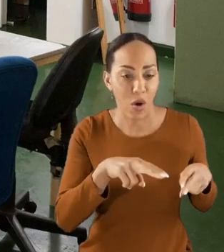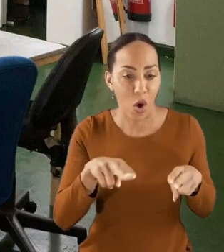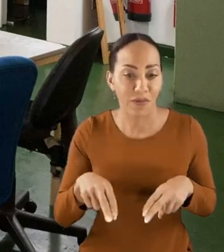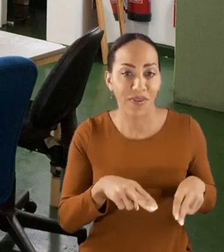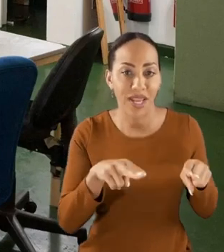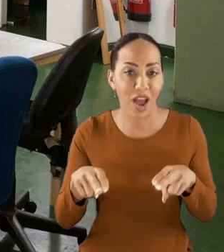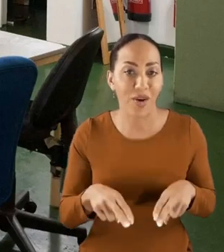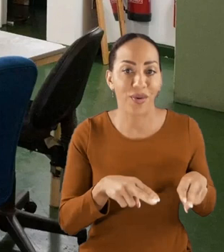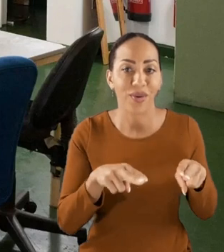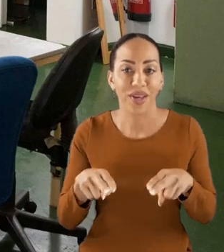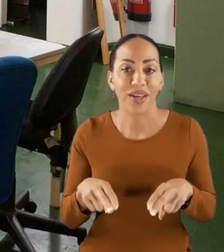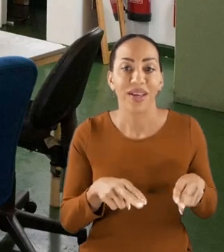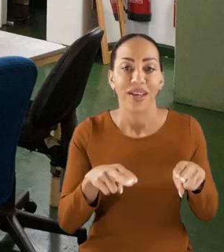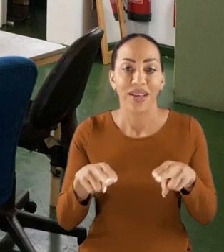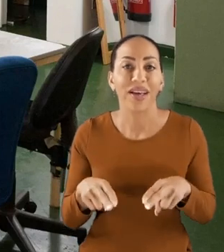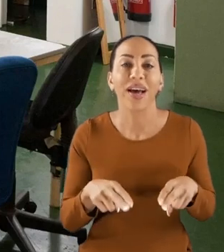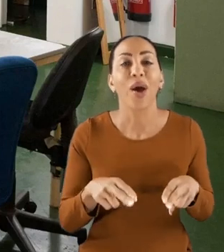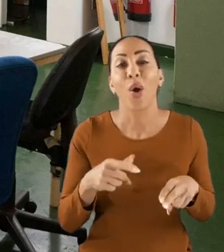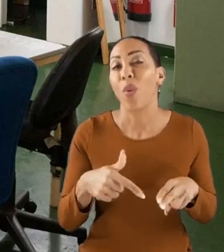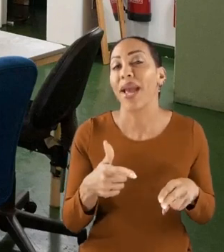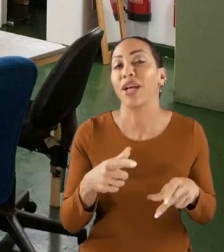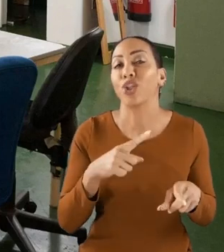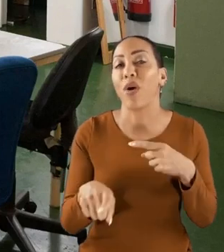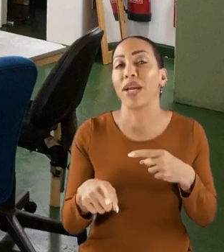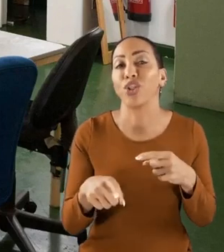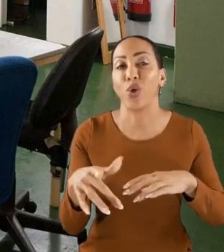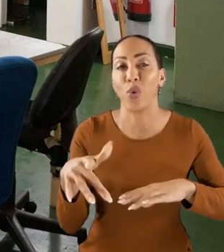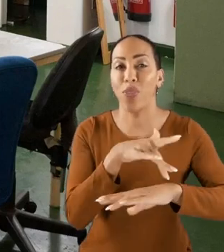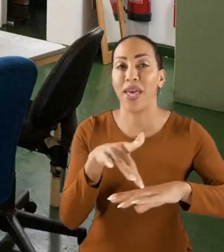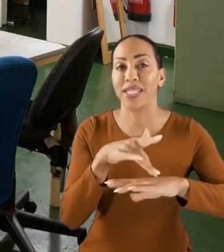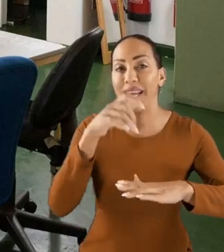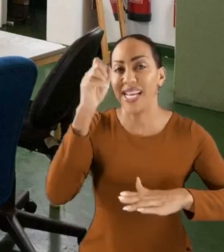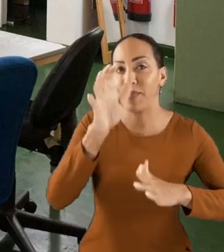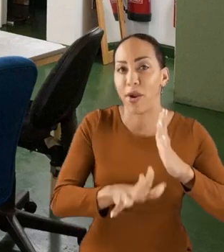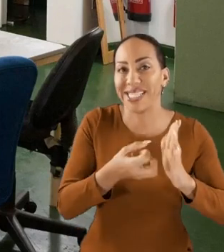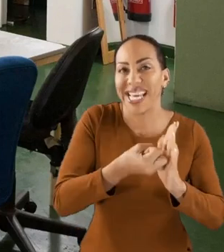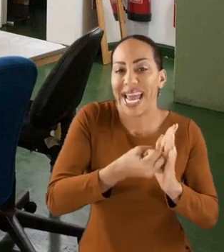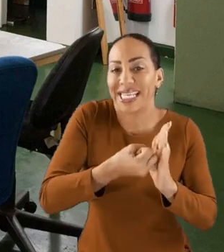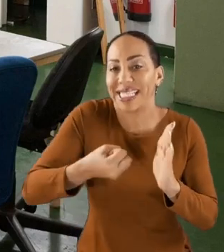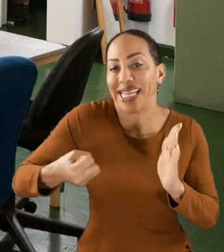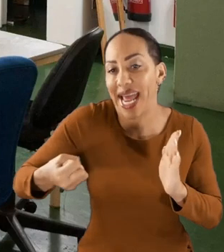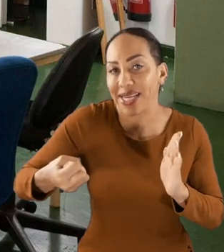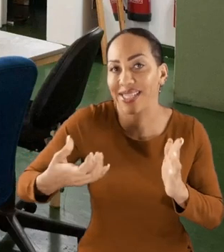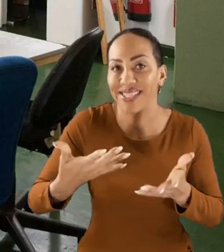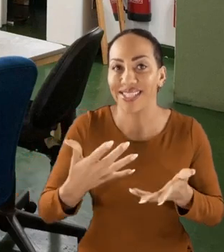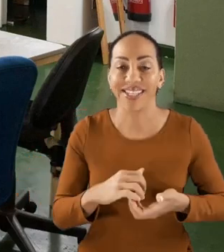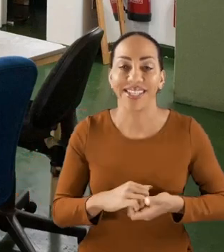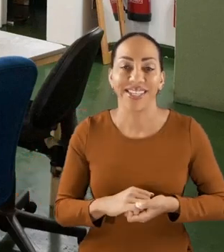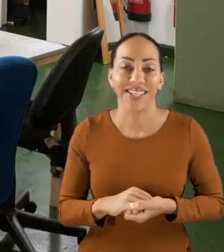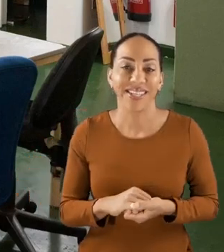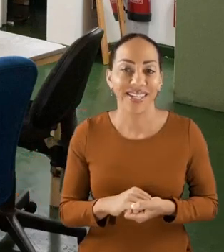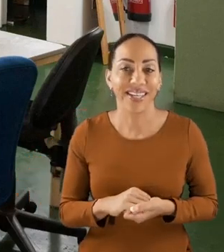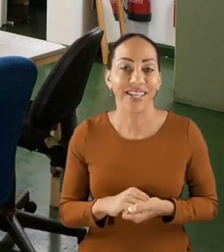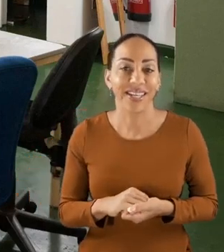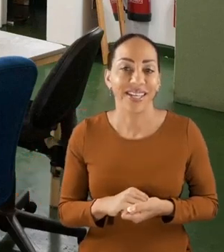essentially talking about an extended version of what theatre can do already. I think the innovation perhaps for us, or